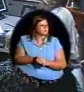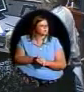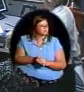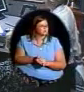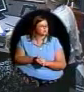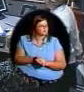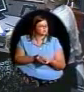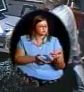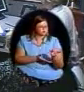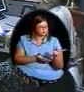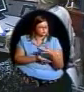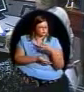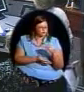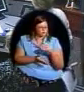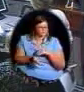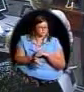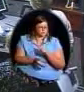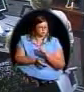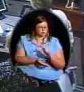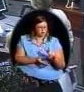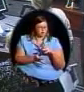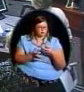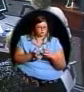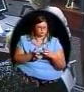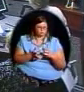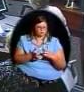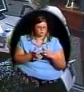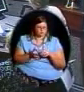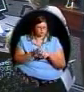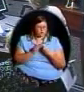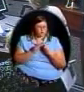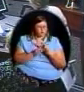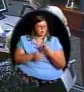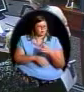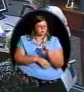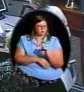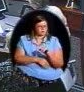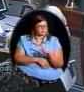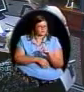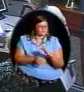Dr. Aul, do we plan to roll this out to the site councils, and do we plan to